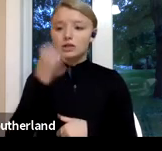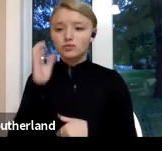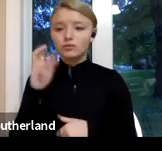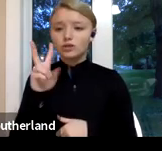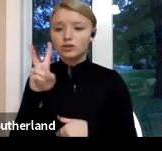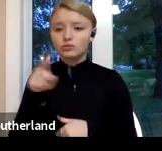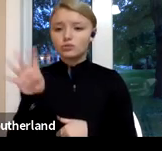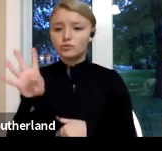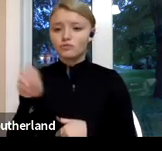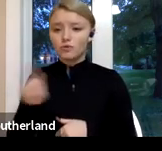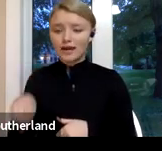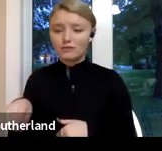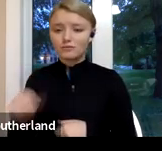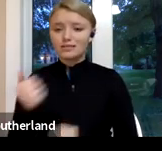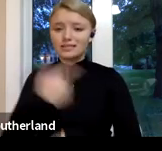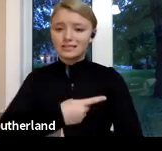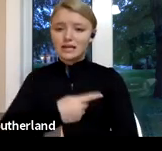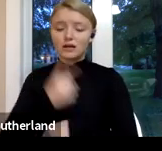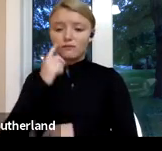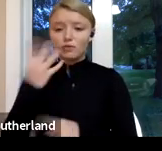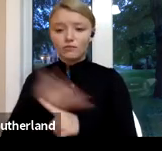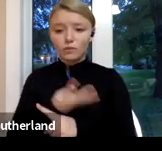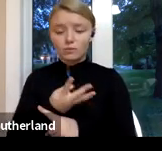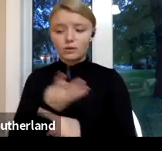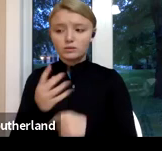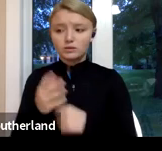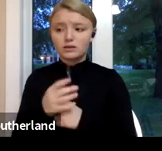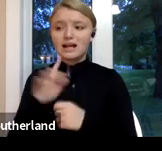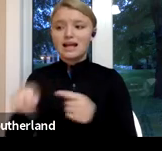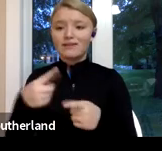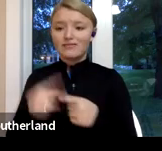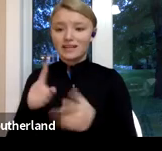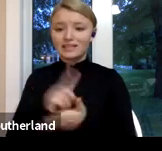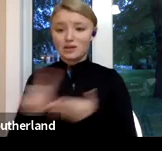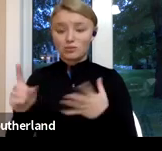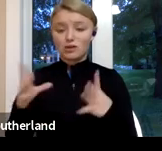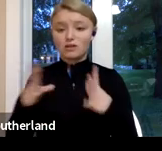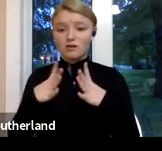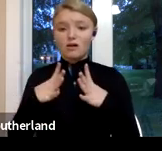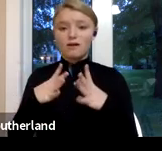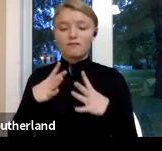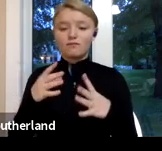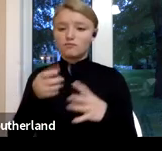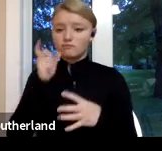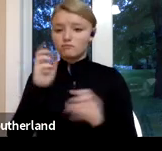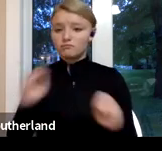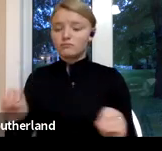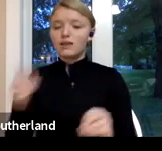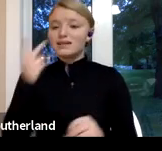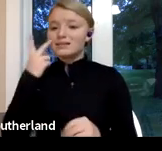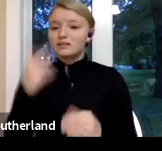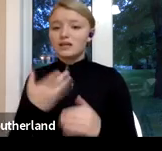2 to 4 ounces a day for 4 months and then take a week off and see how you feel. Because